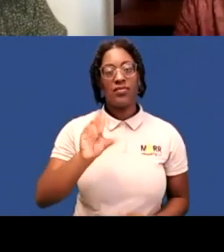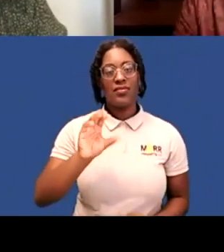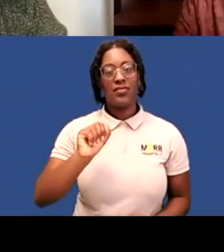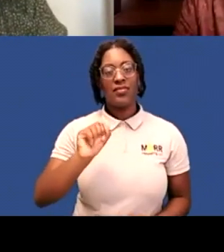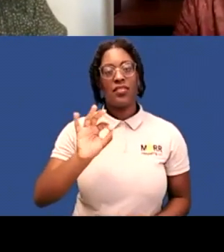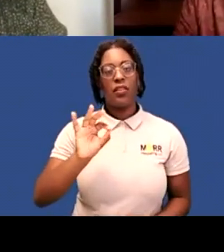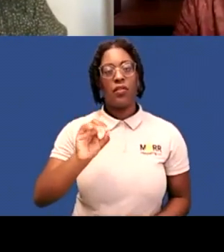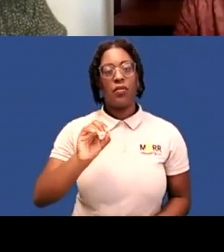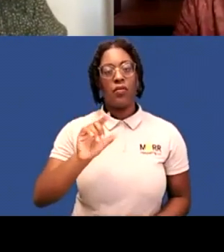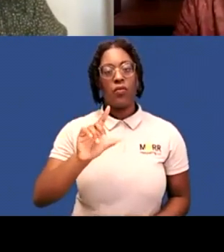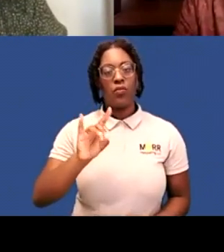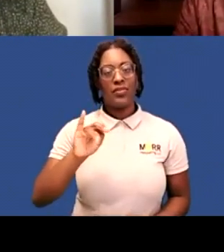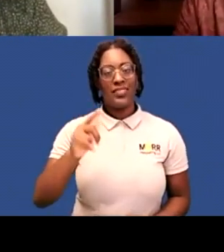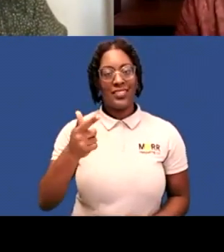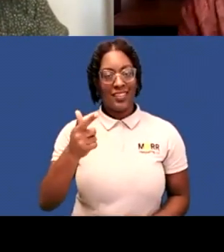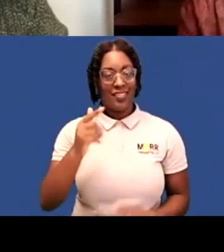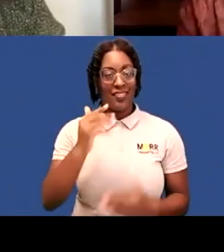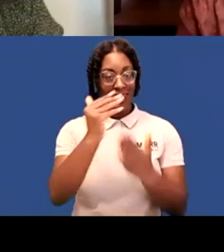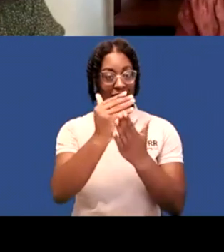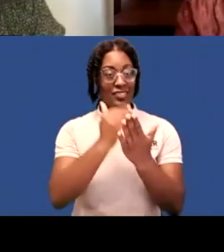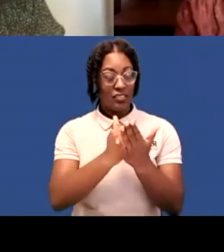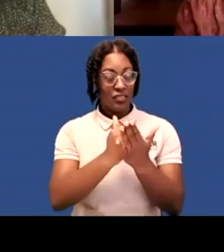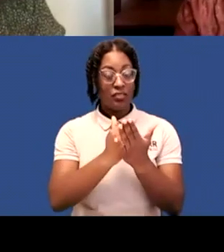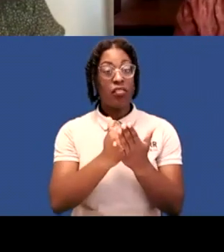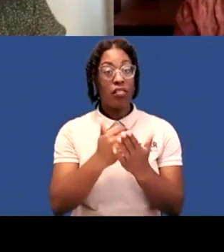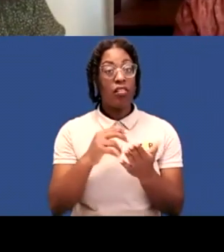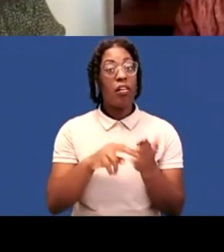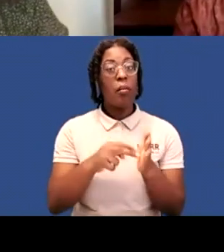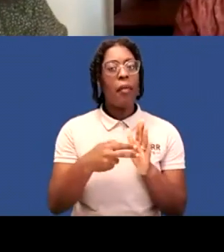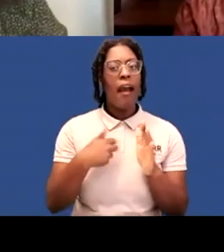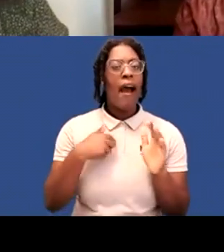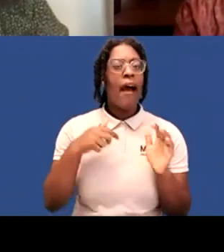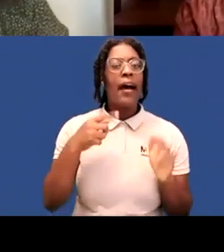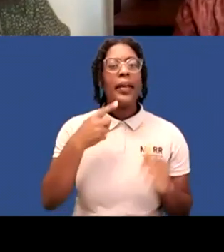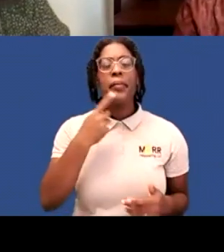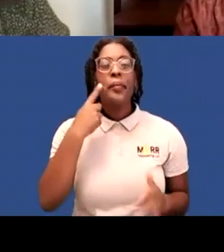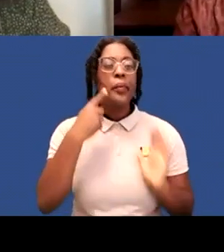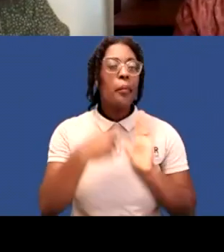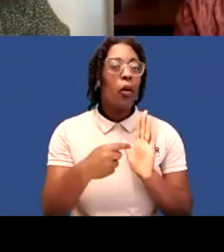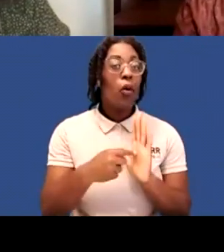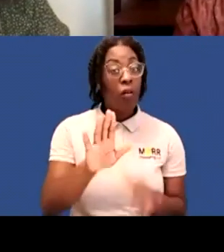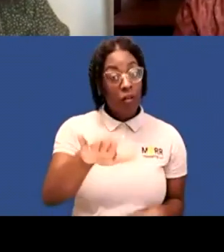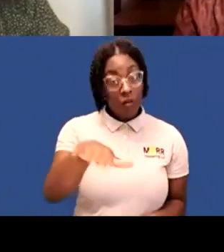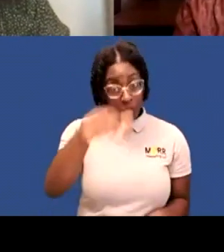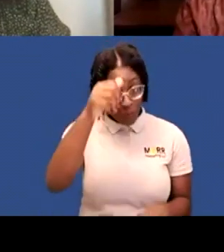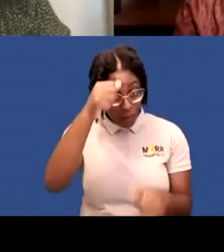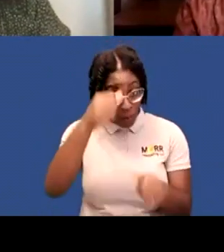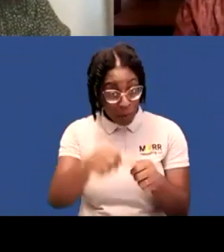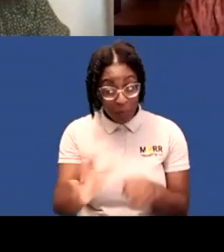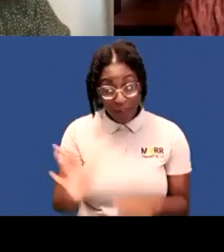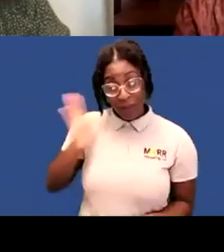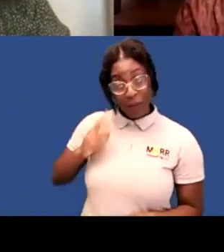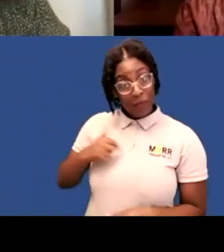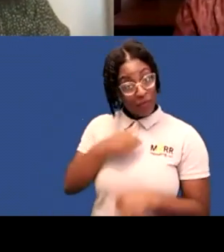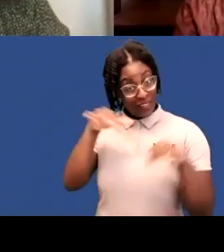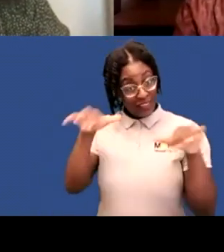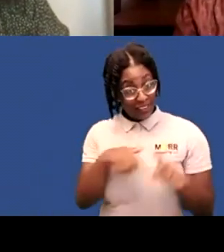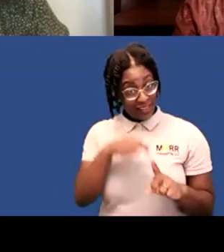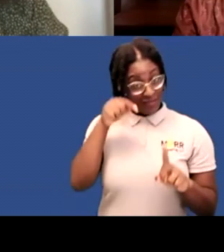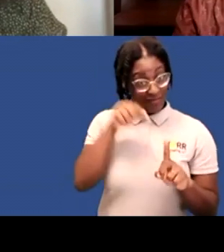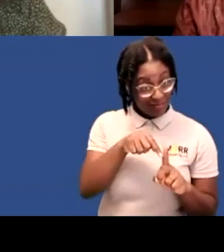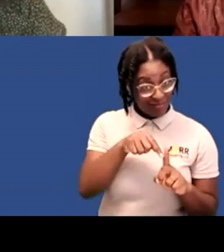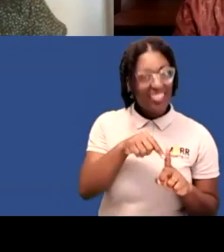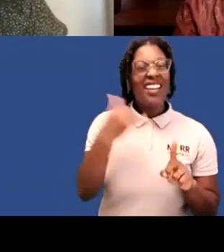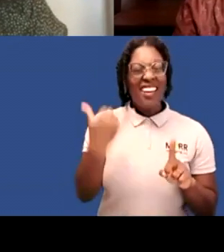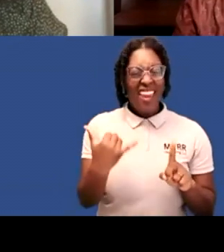say, hey, remember when we did this activity? Well, now we're going to apply it in a real life situation. And I think